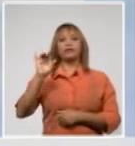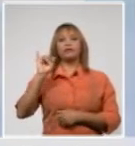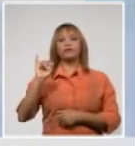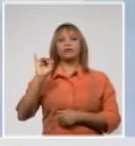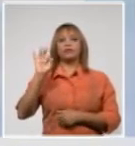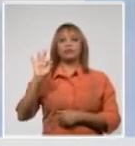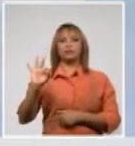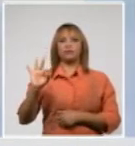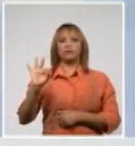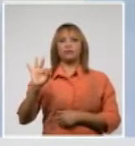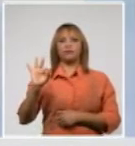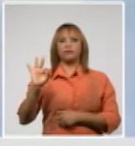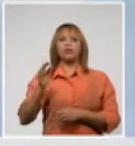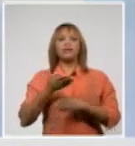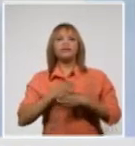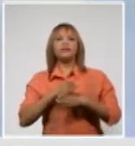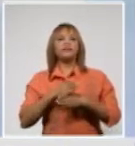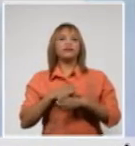568, or